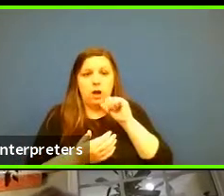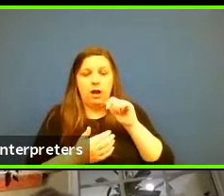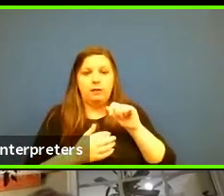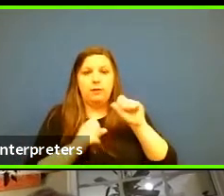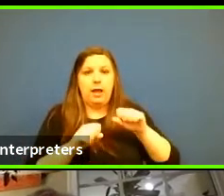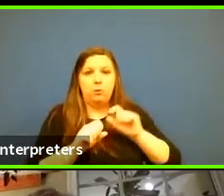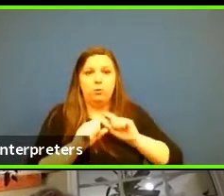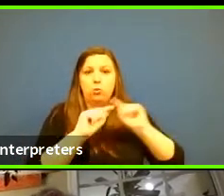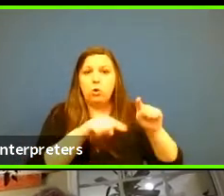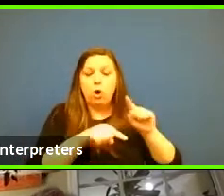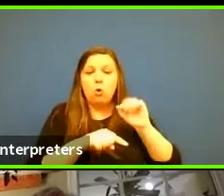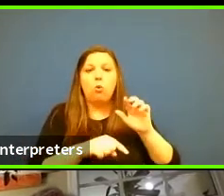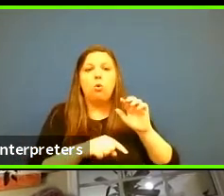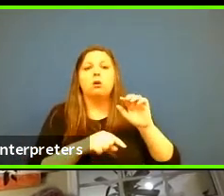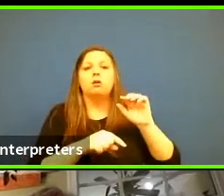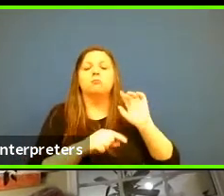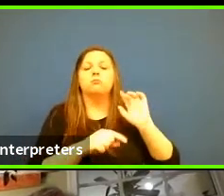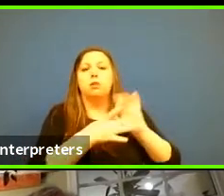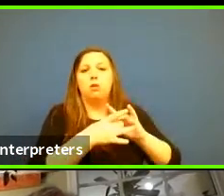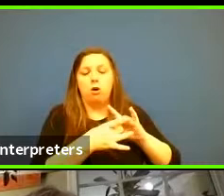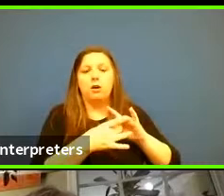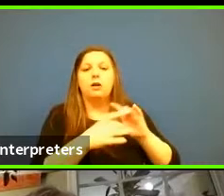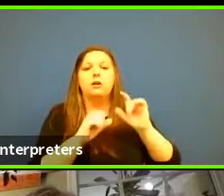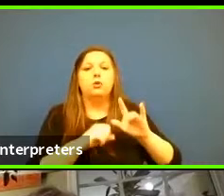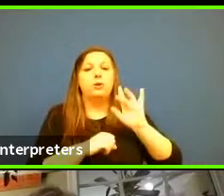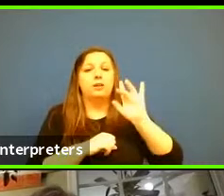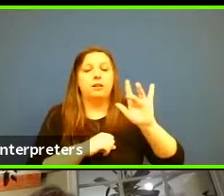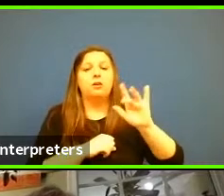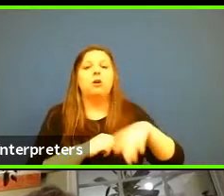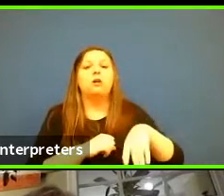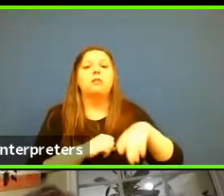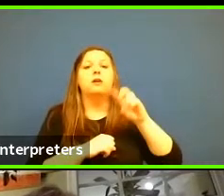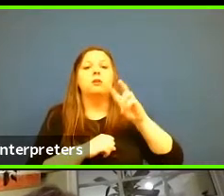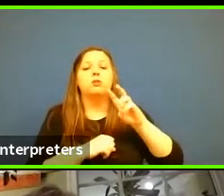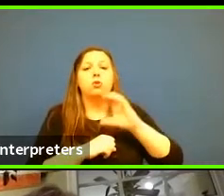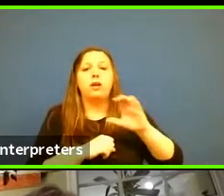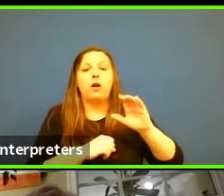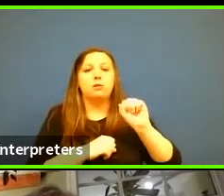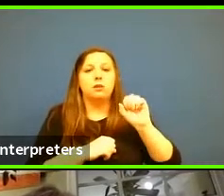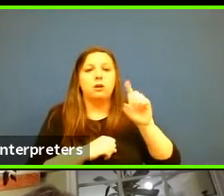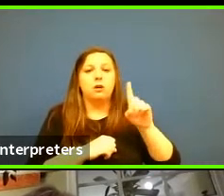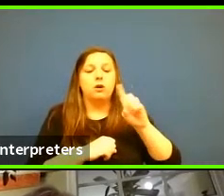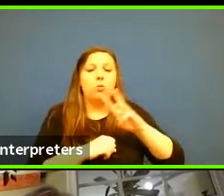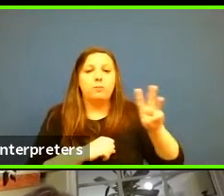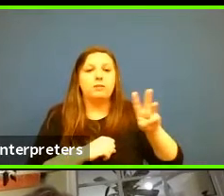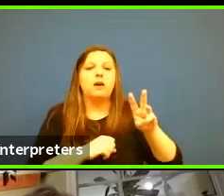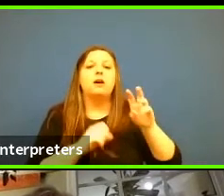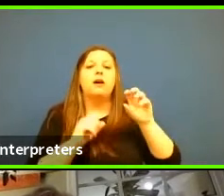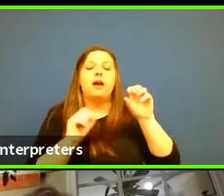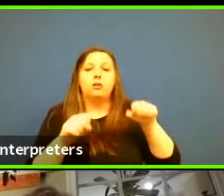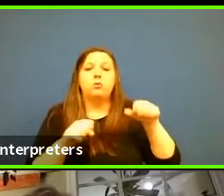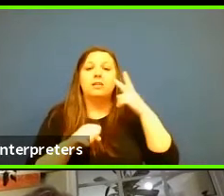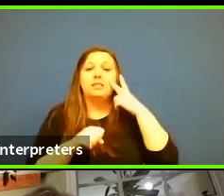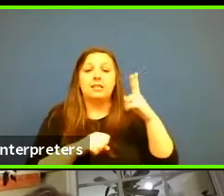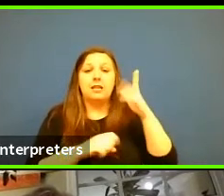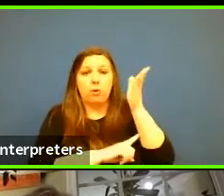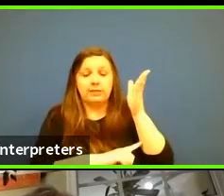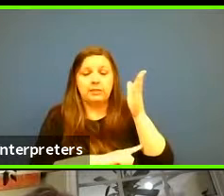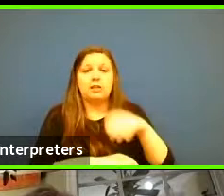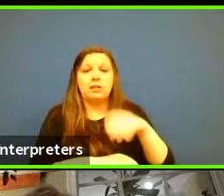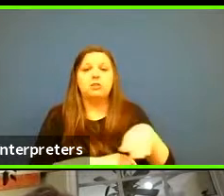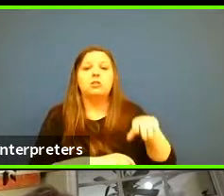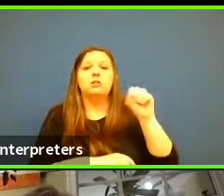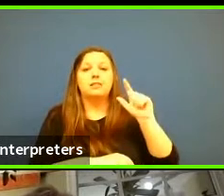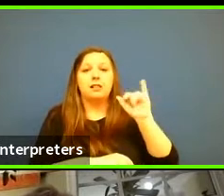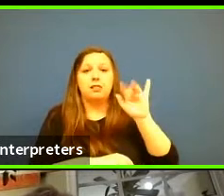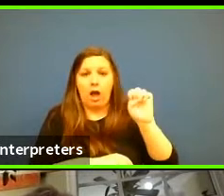and there under additional reopening resources is the presentation, the slide deck from Tuesday and Wednesday,